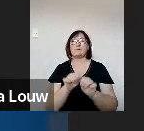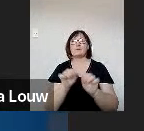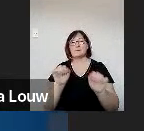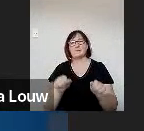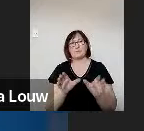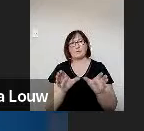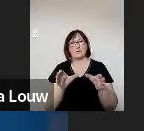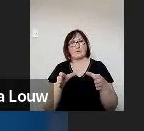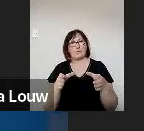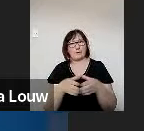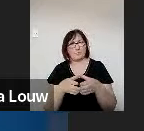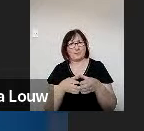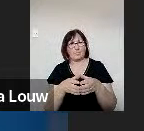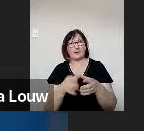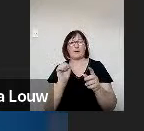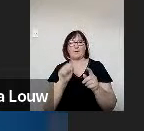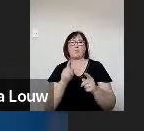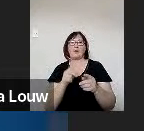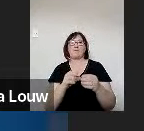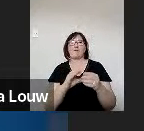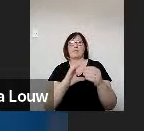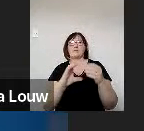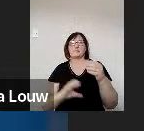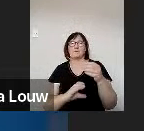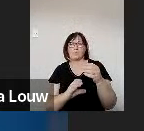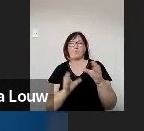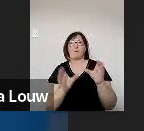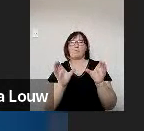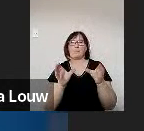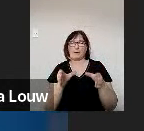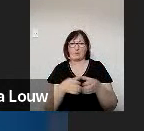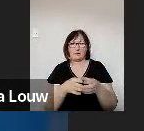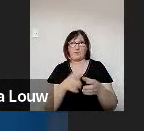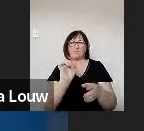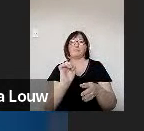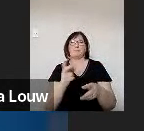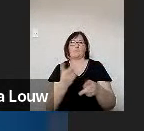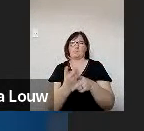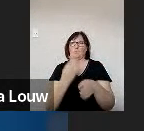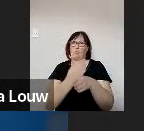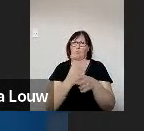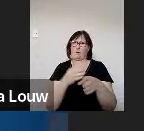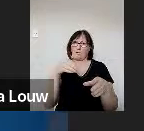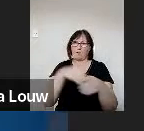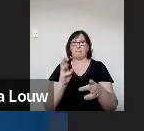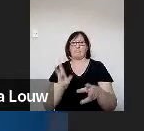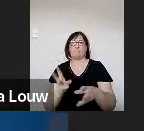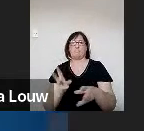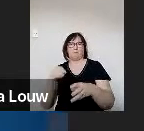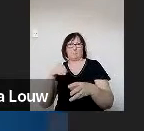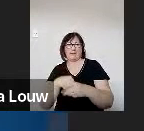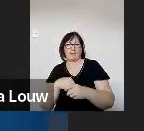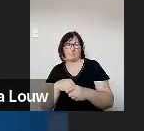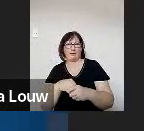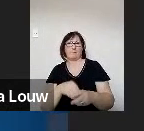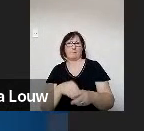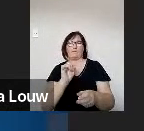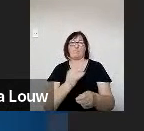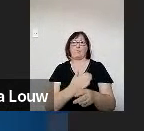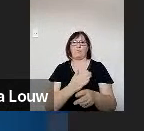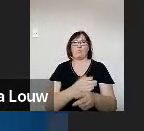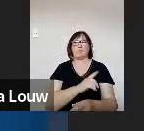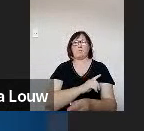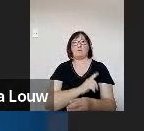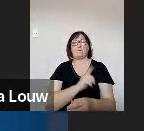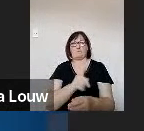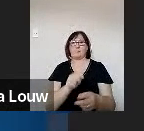System Review Subcommittee meetings. She serves as a representative at capacity as a contact person